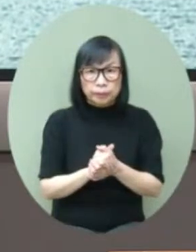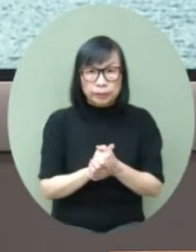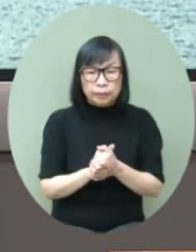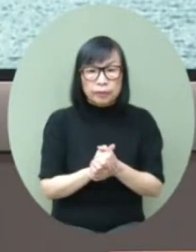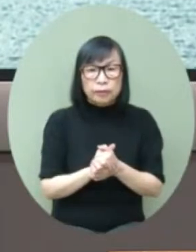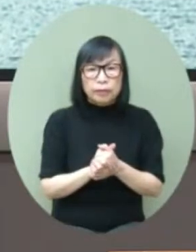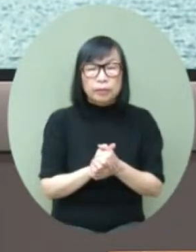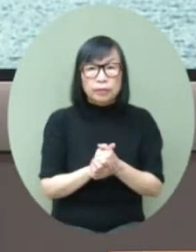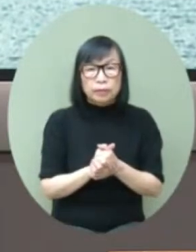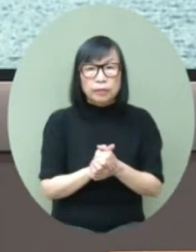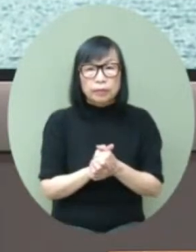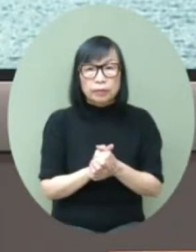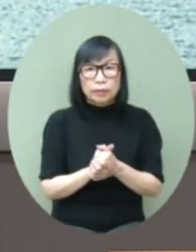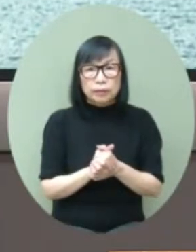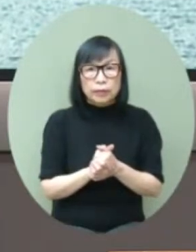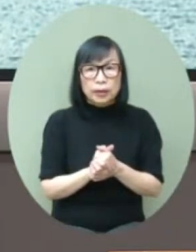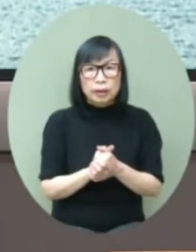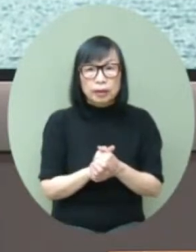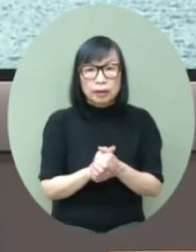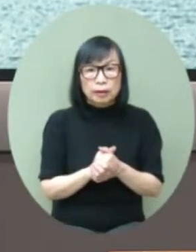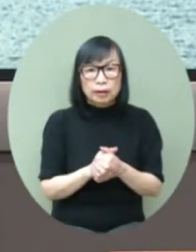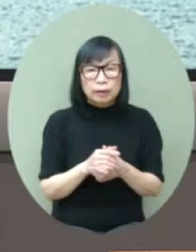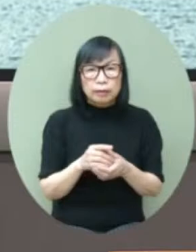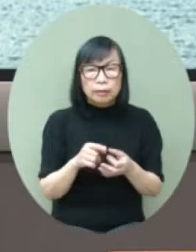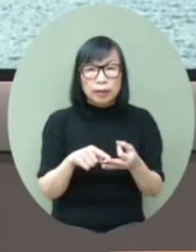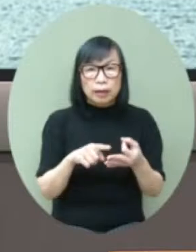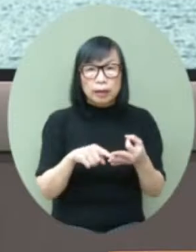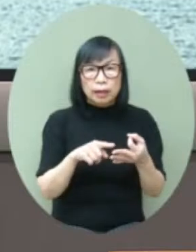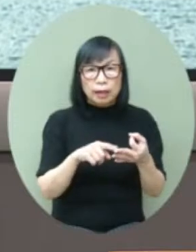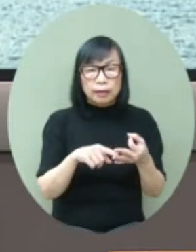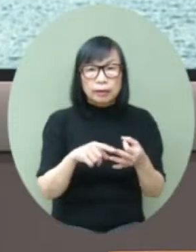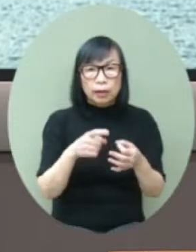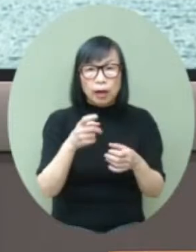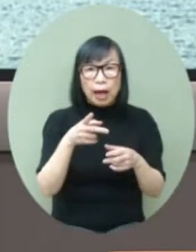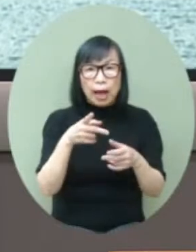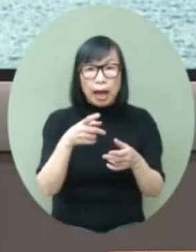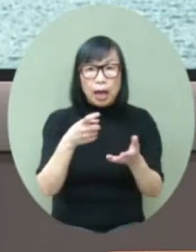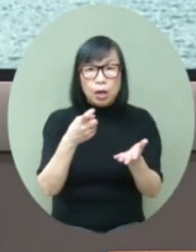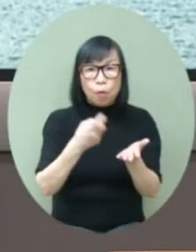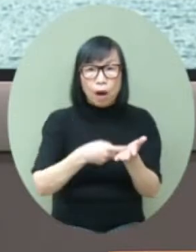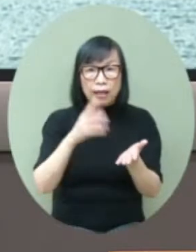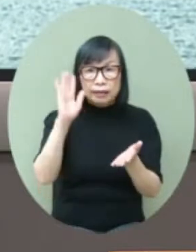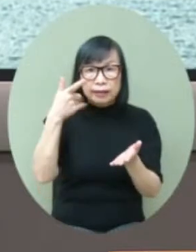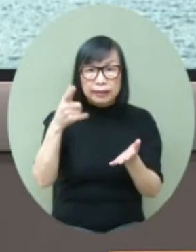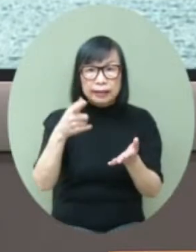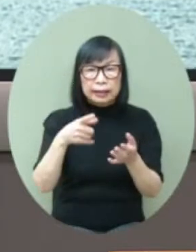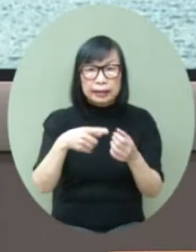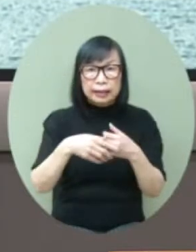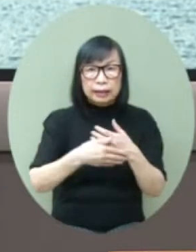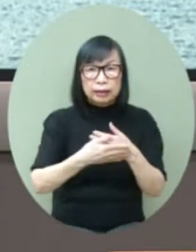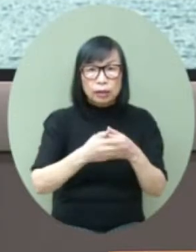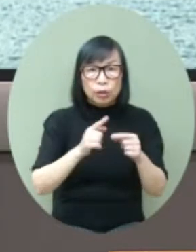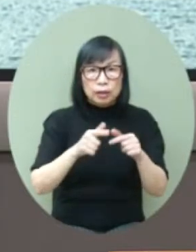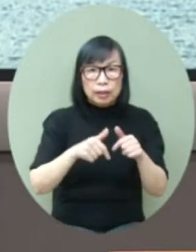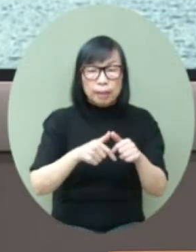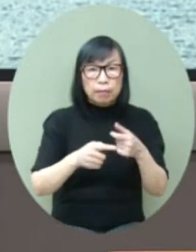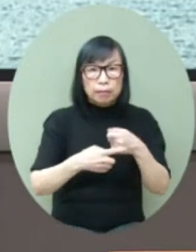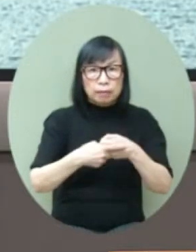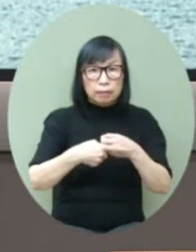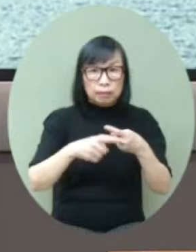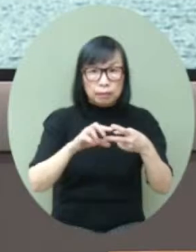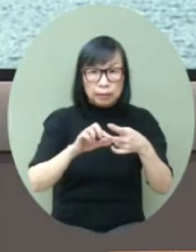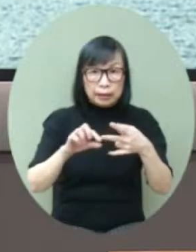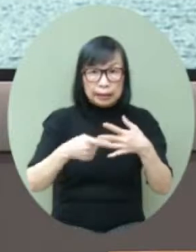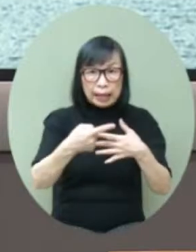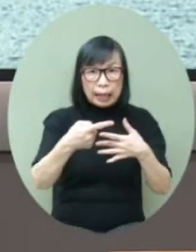pronounce that name. It's called Reserva Iberica Tapas Bar and Restaurant, which is located in